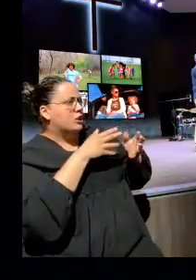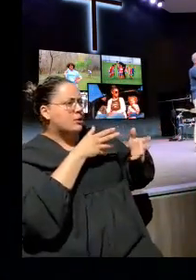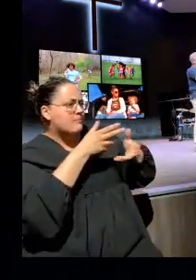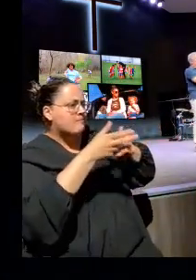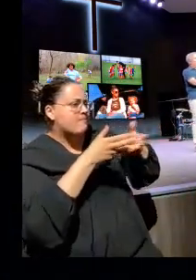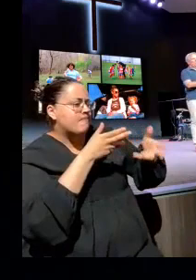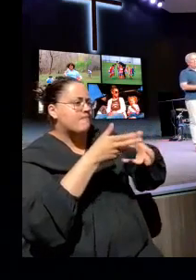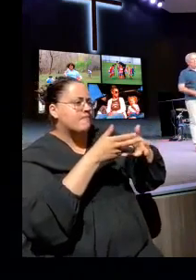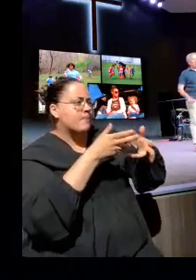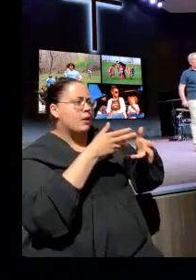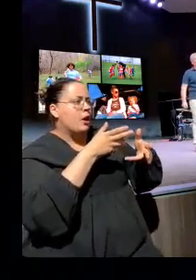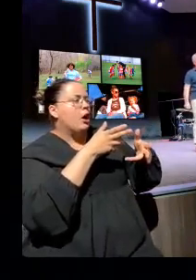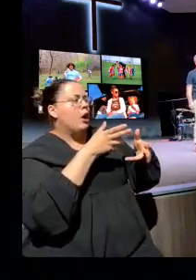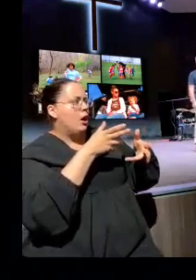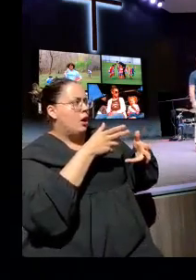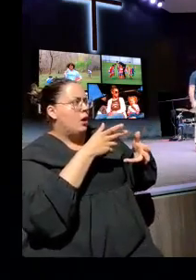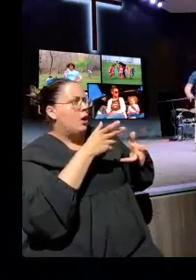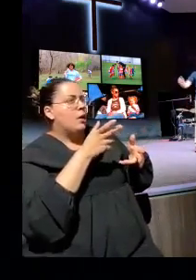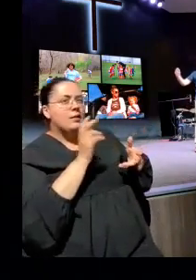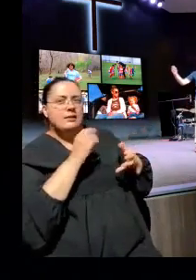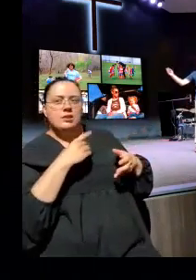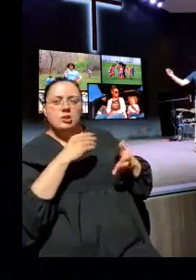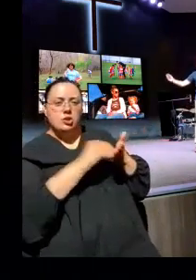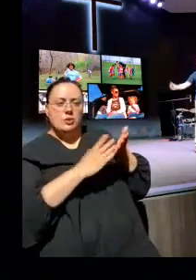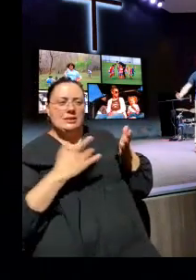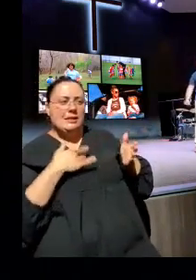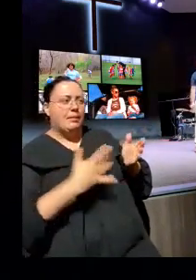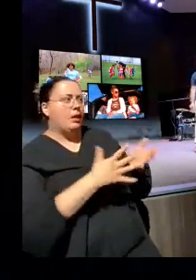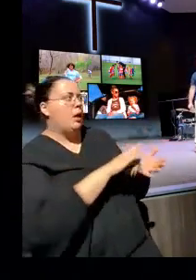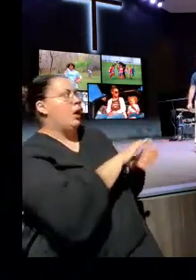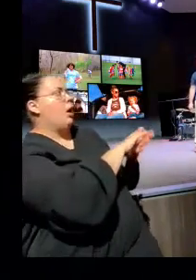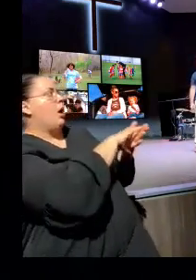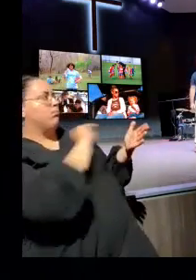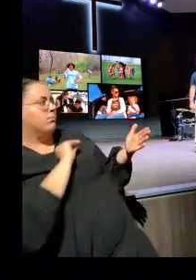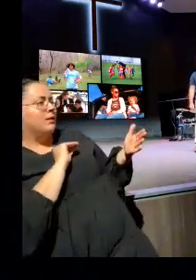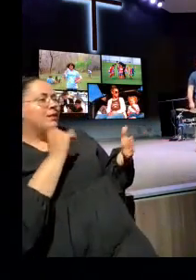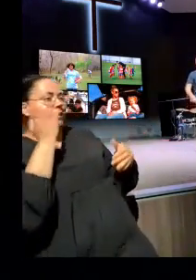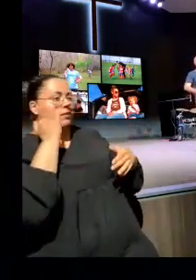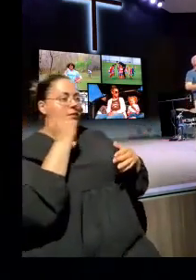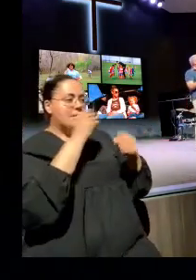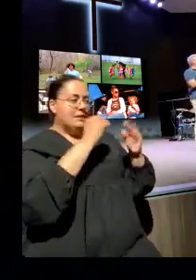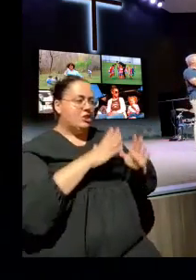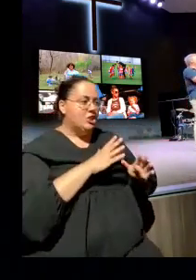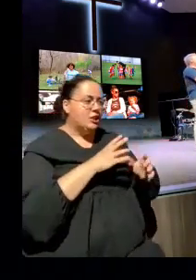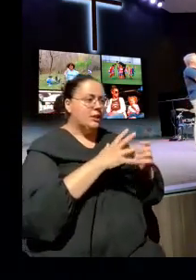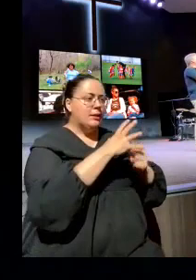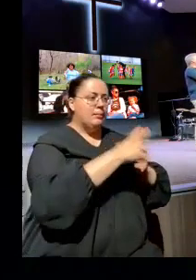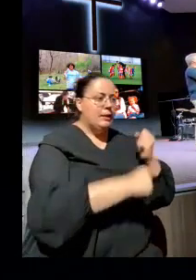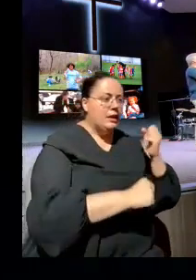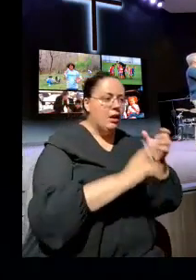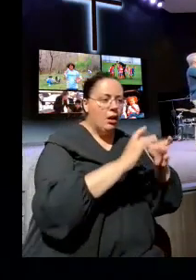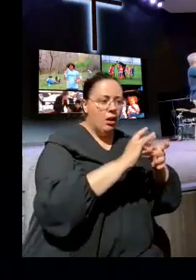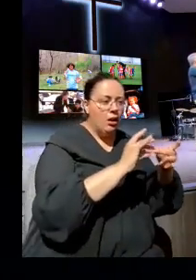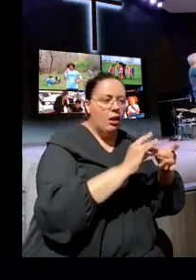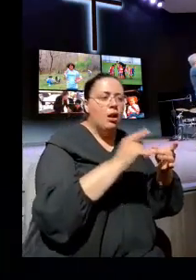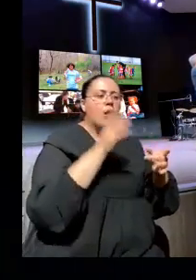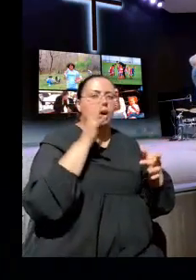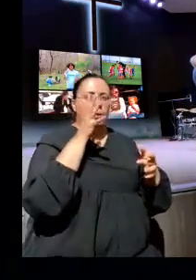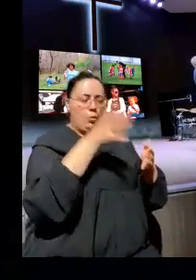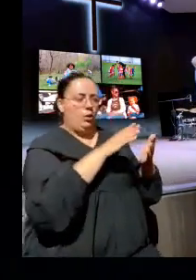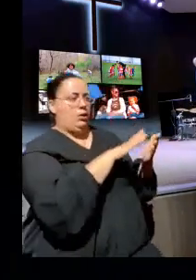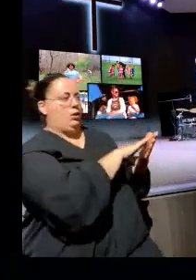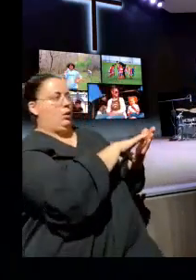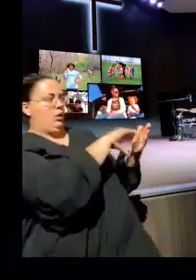the way everyone else will treat that child. Paul understood that. And so Paul said, whatever you receive from me, when I was with